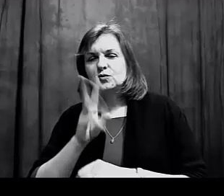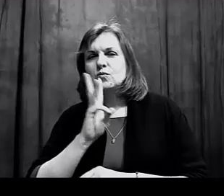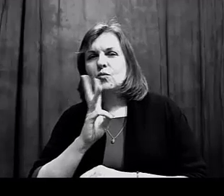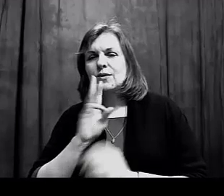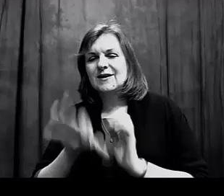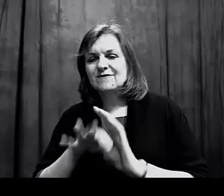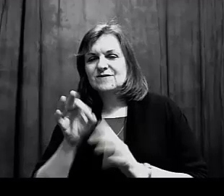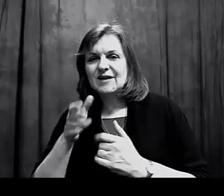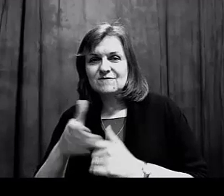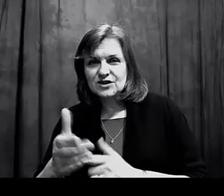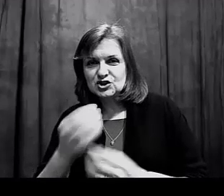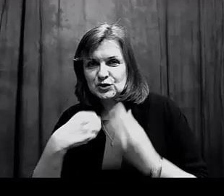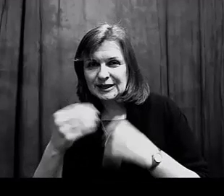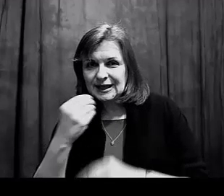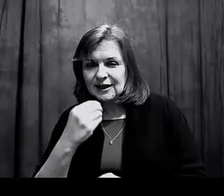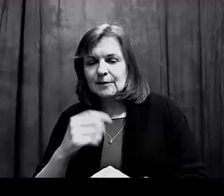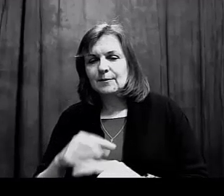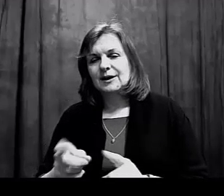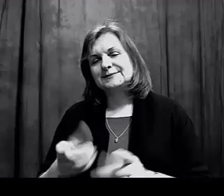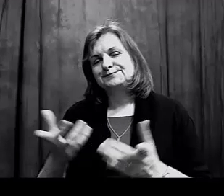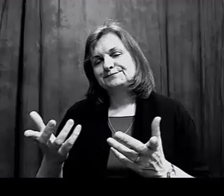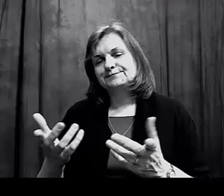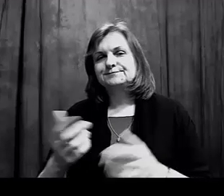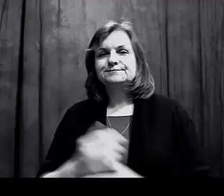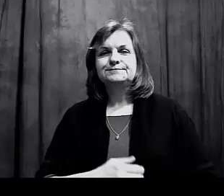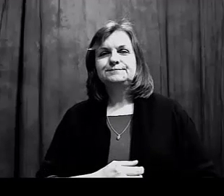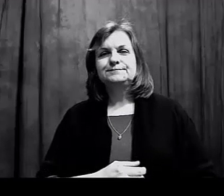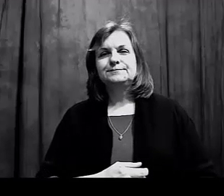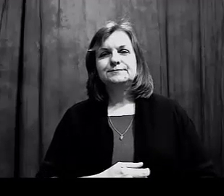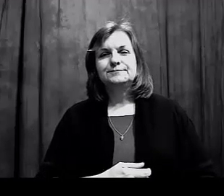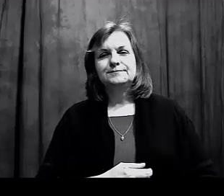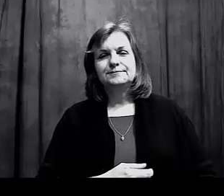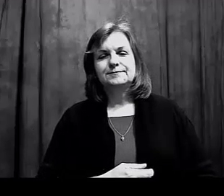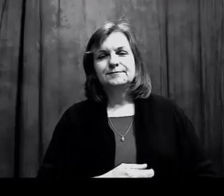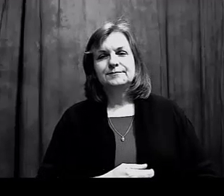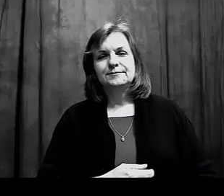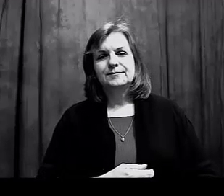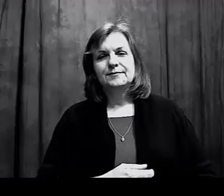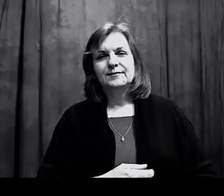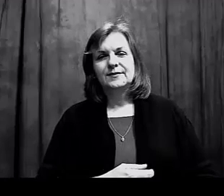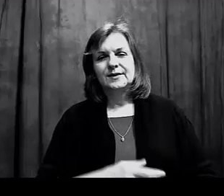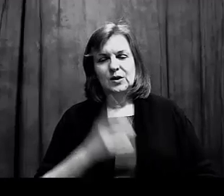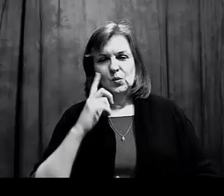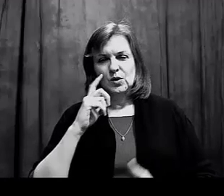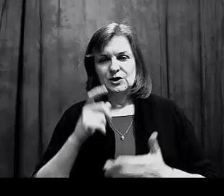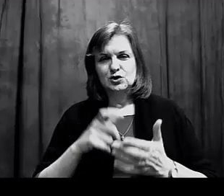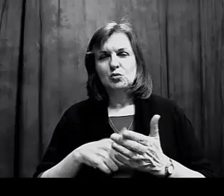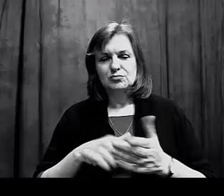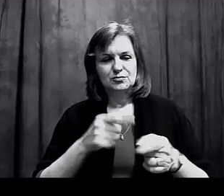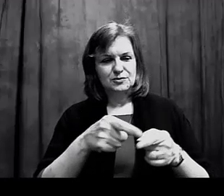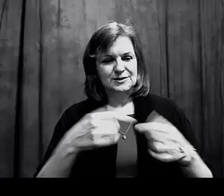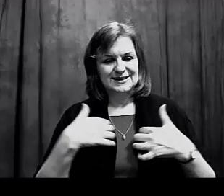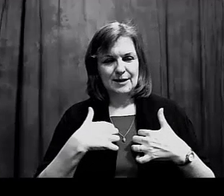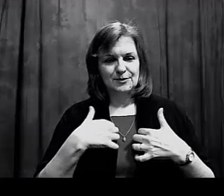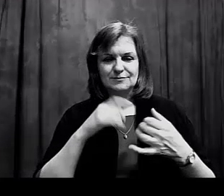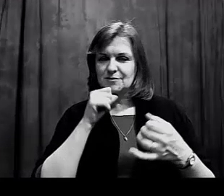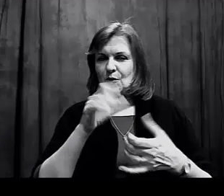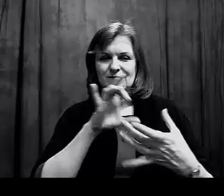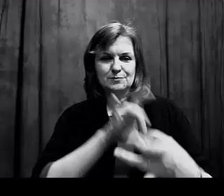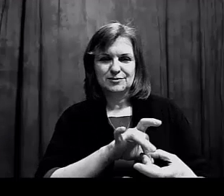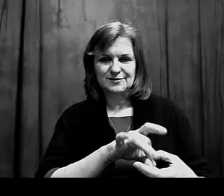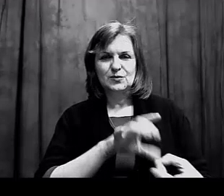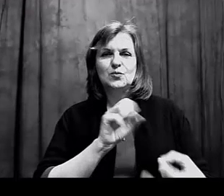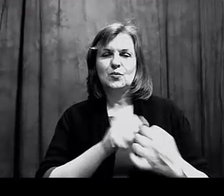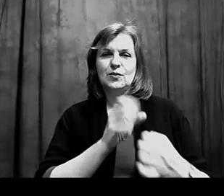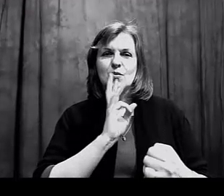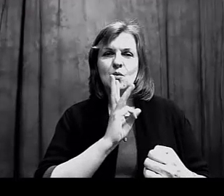on. Now birds, of course, still need water. Many of them, of course, use the water to find fish and so on. But what we